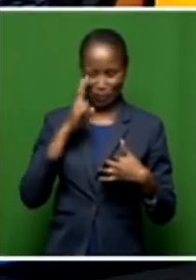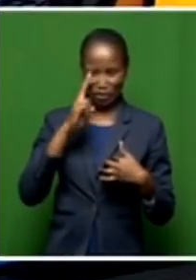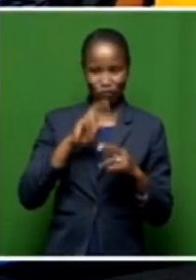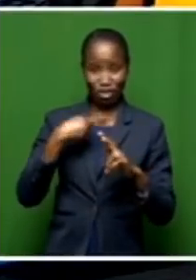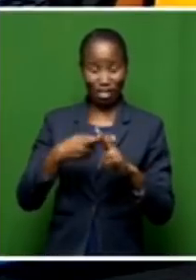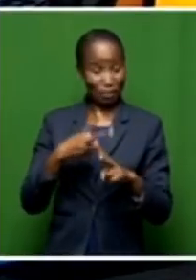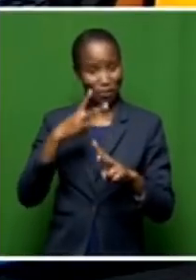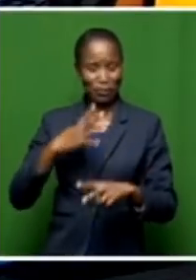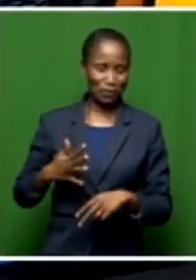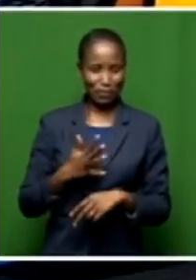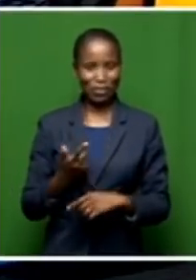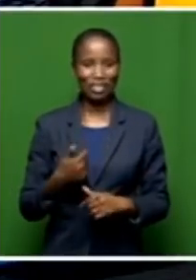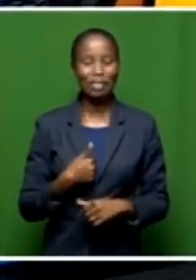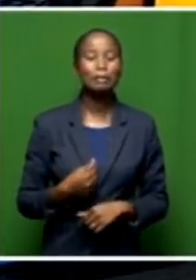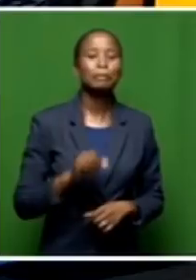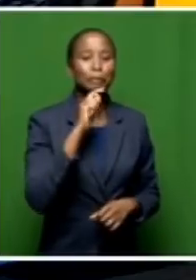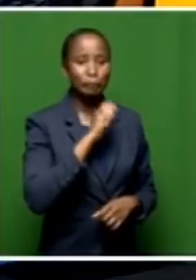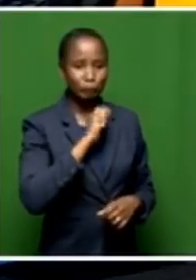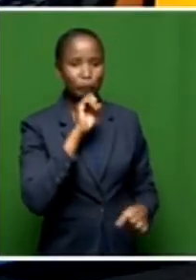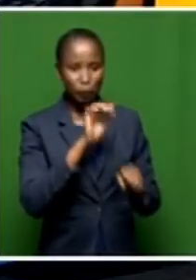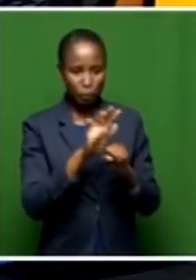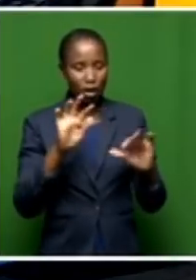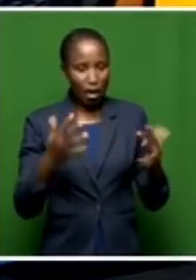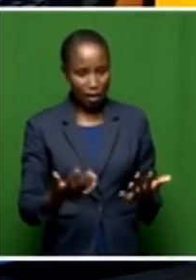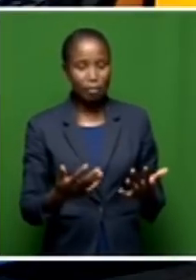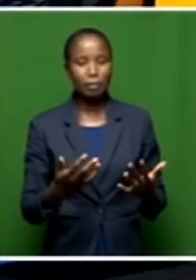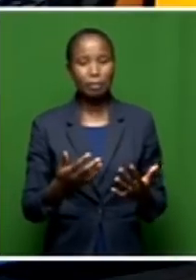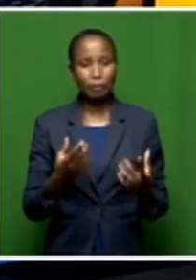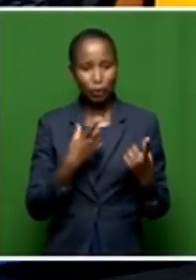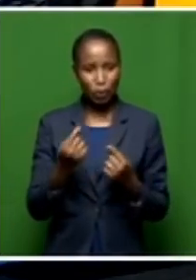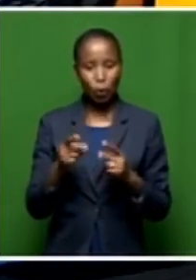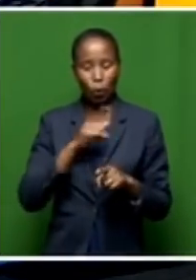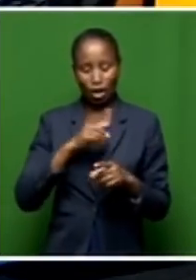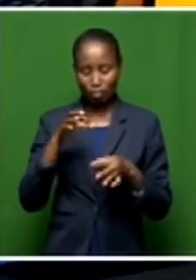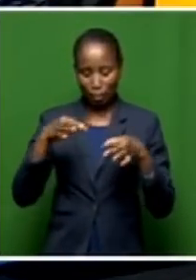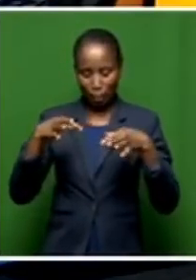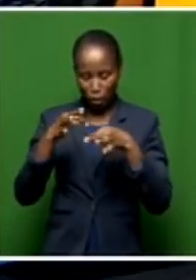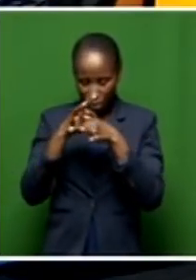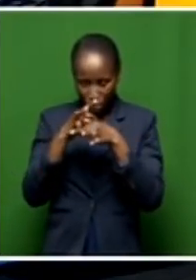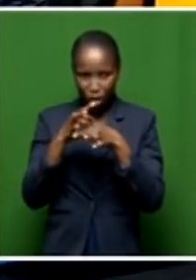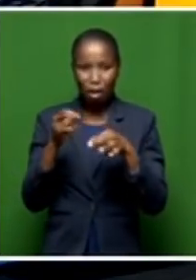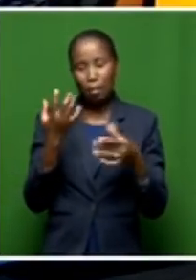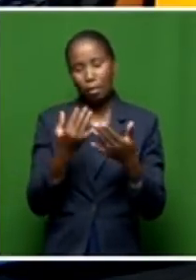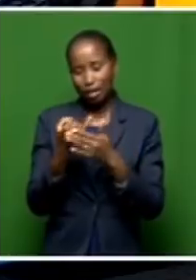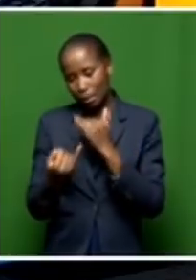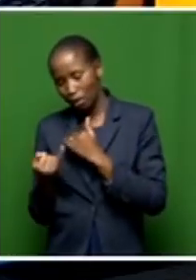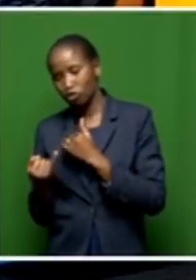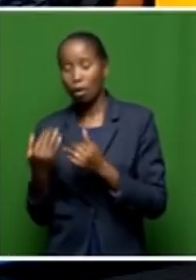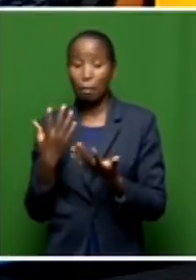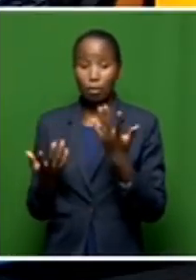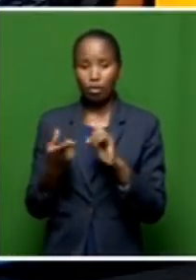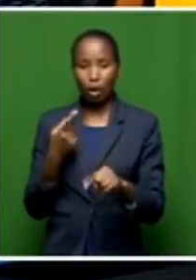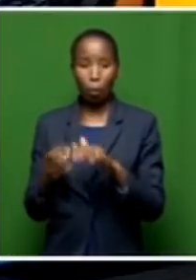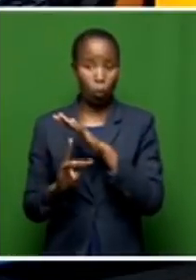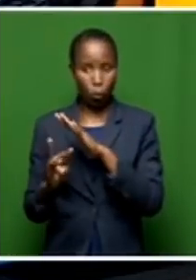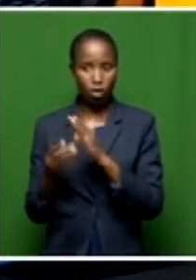as it were. And those smaller parties, maybe the independents as well, especially in the wards, certainly it seems to have changed the way the people have voted, and let's